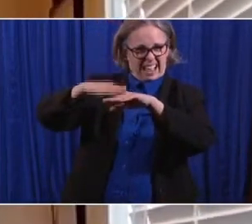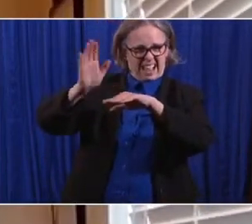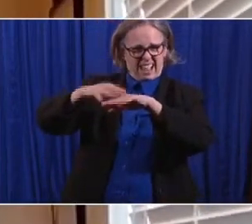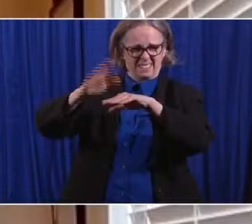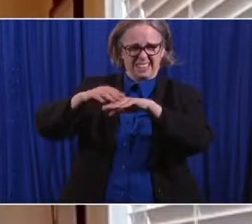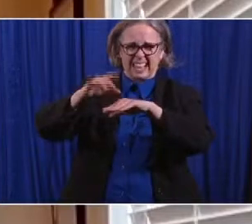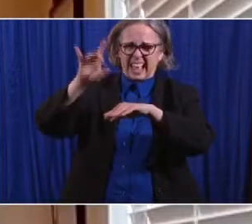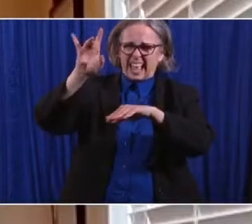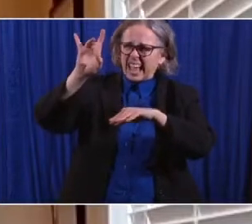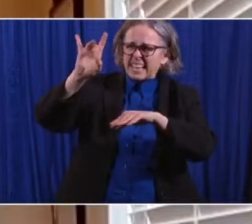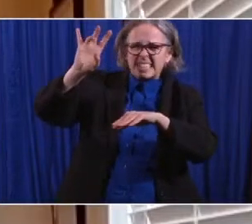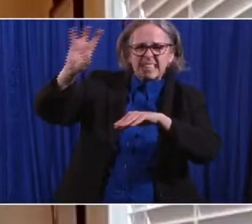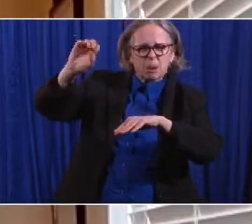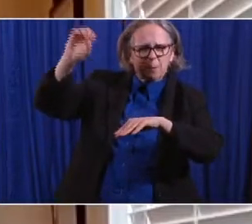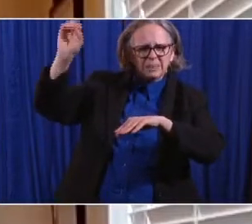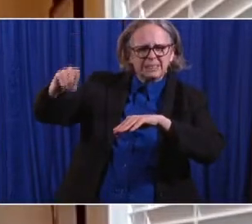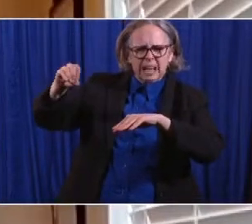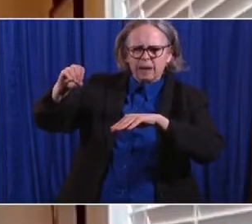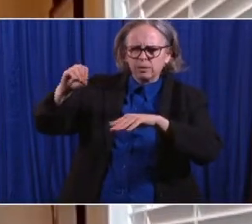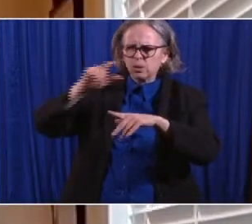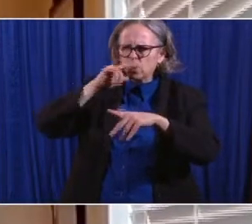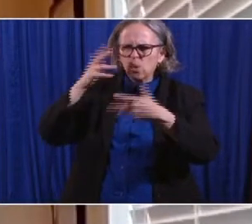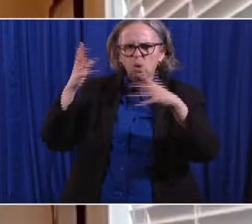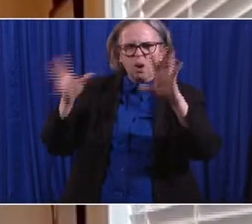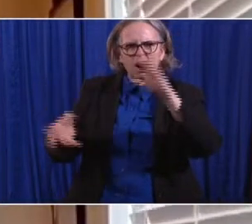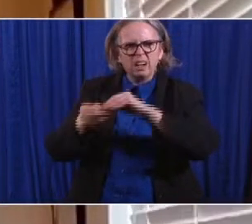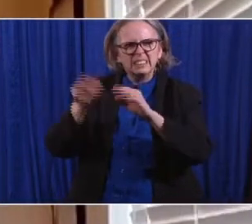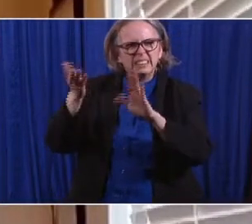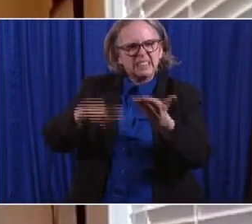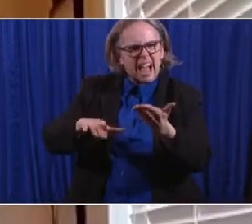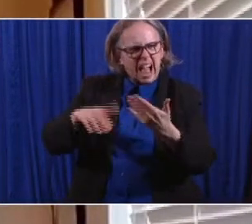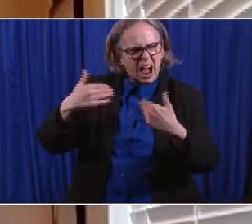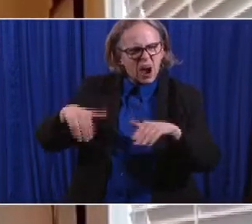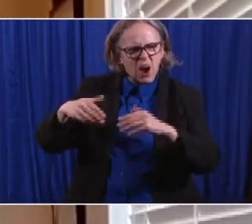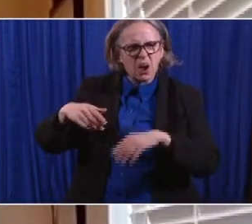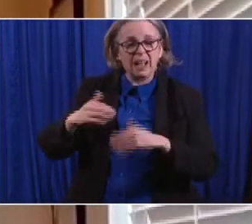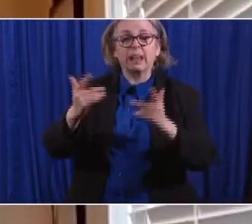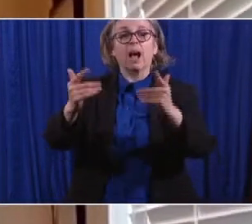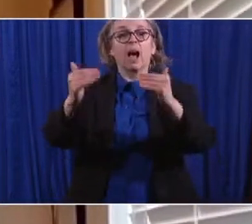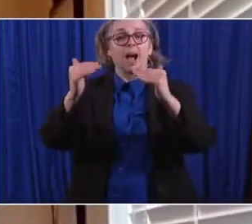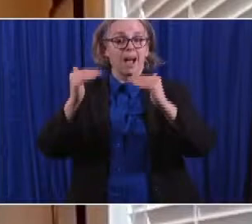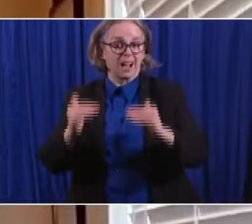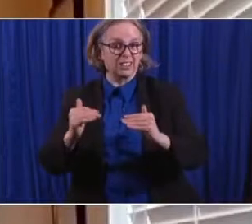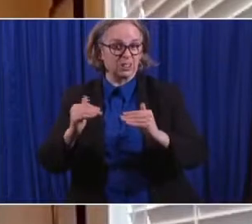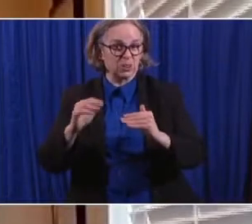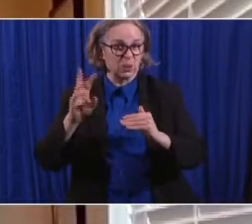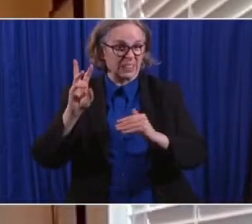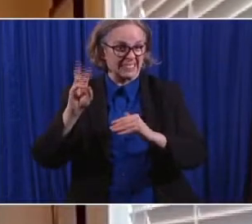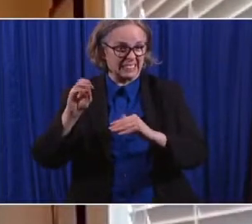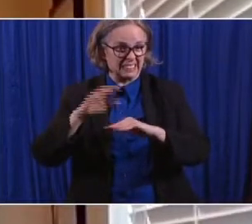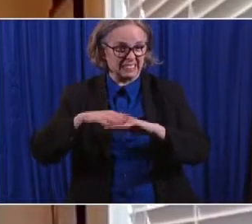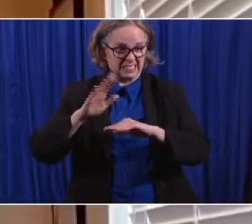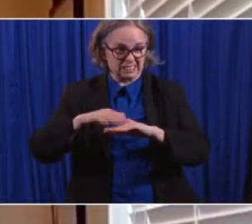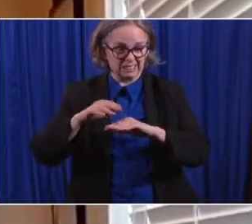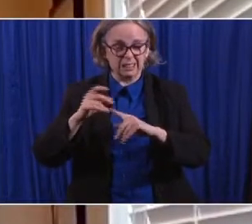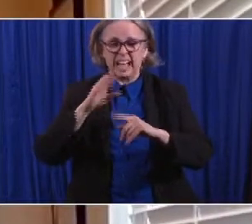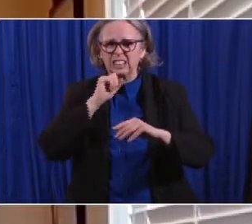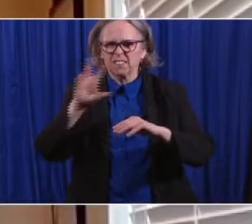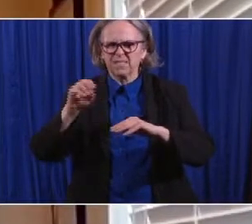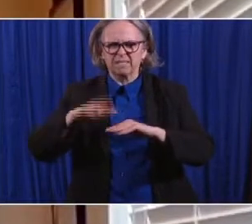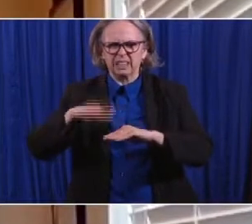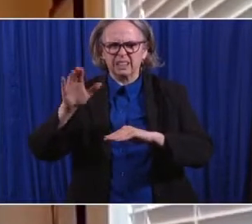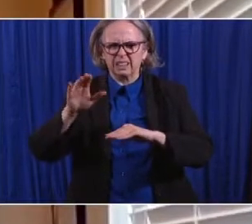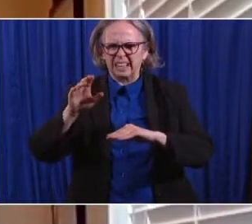the risk of death. And when we get down, as we're approaching age 50, we'll be at around 97 or